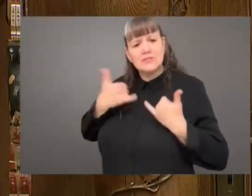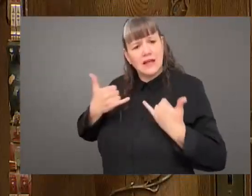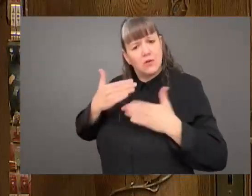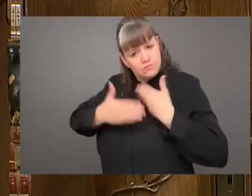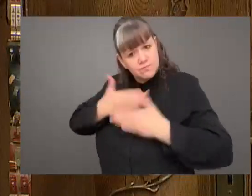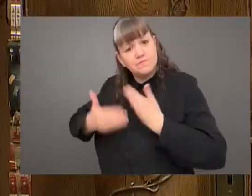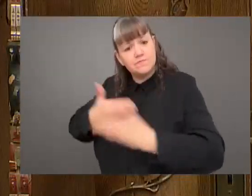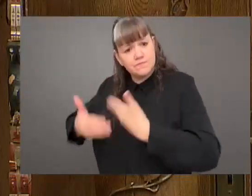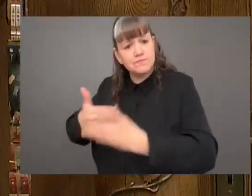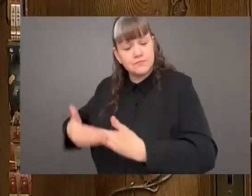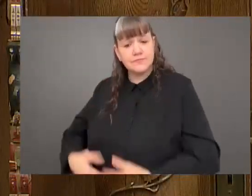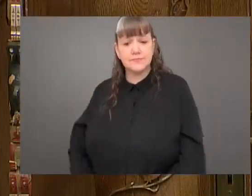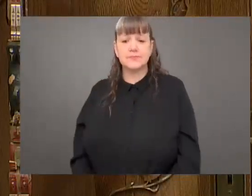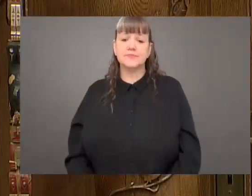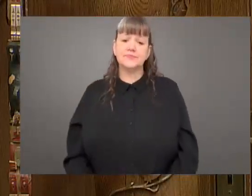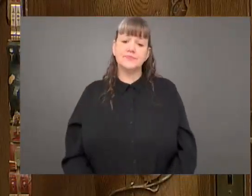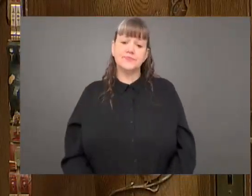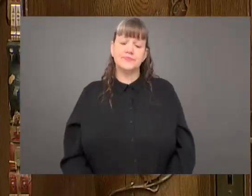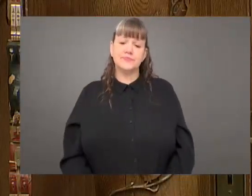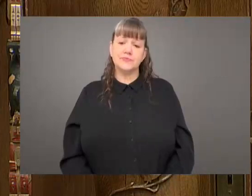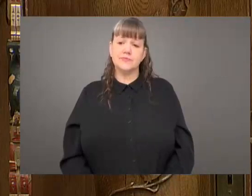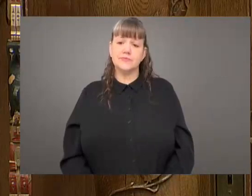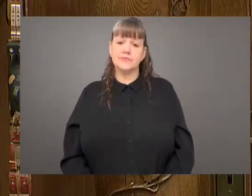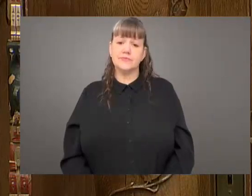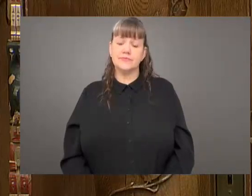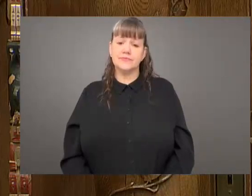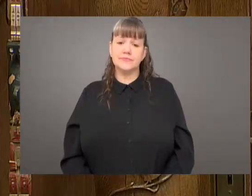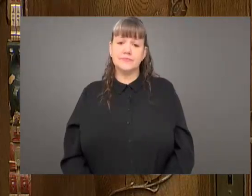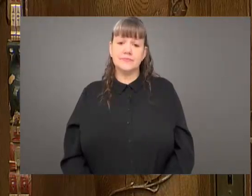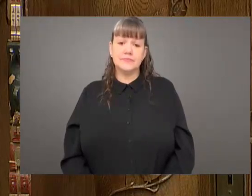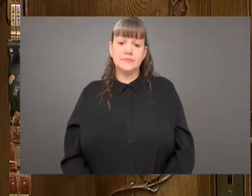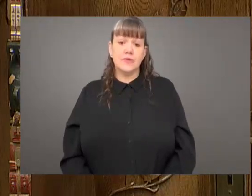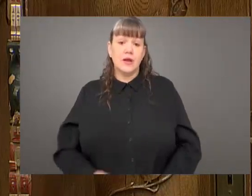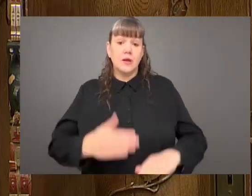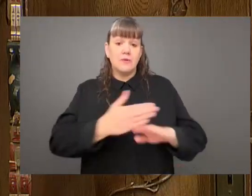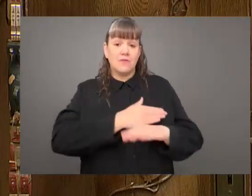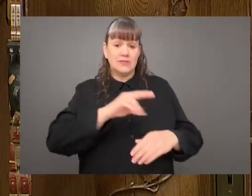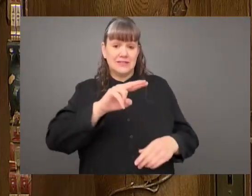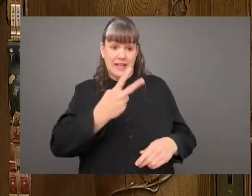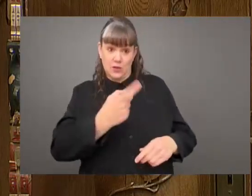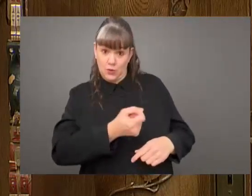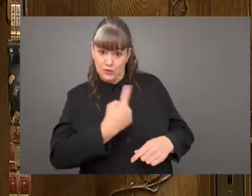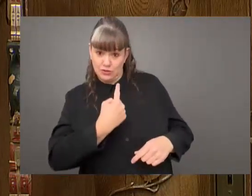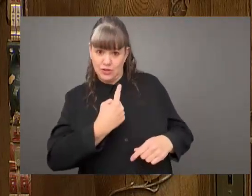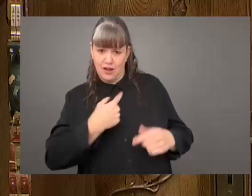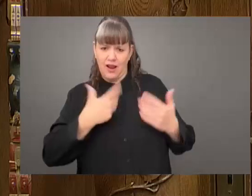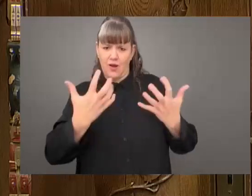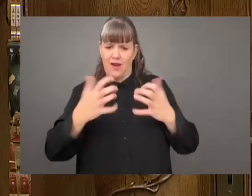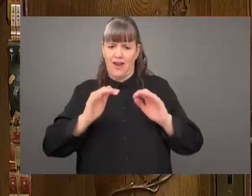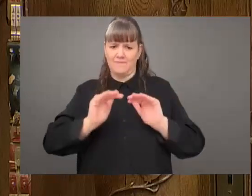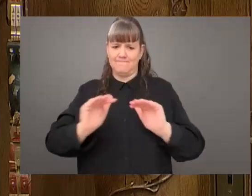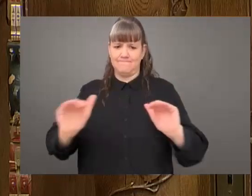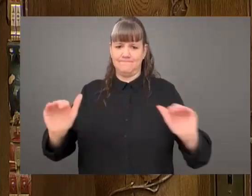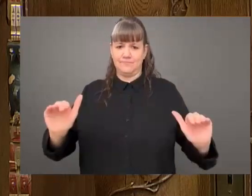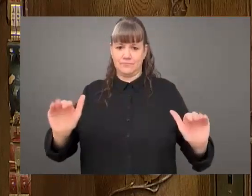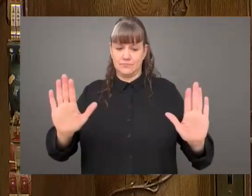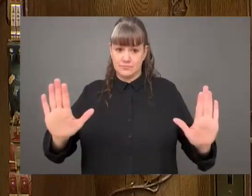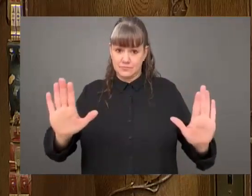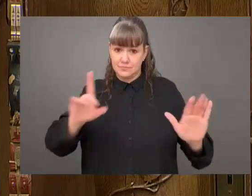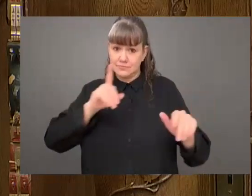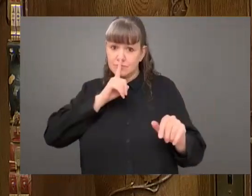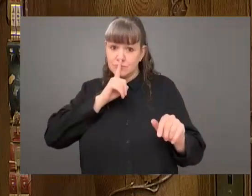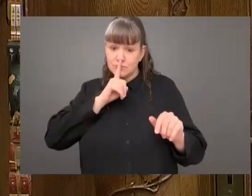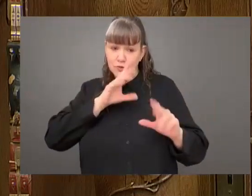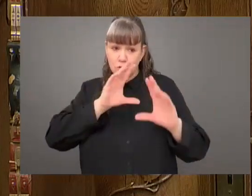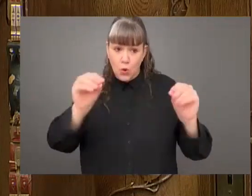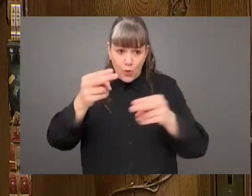Member, before a member asks the supplemental question, just a reminder, no names to be said